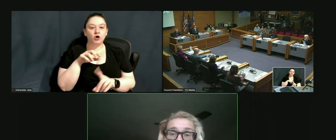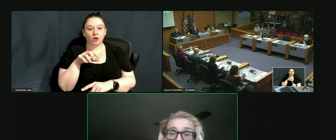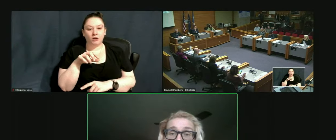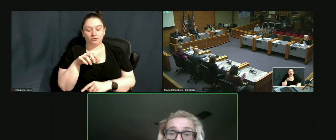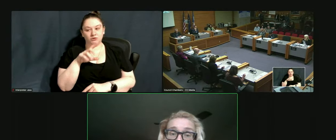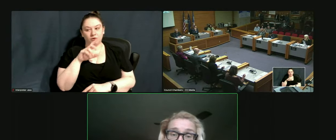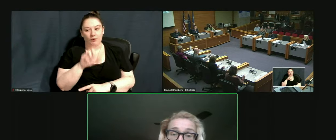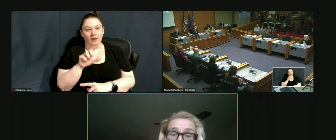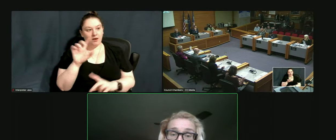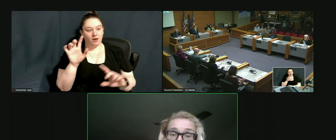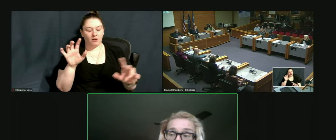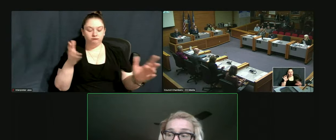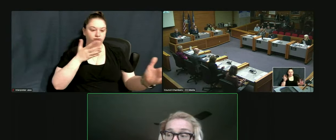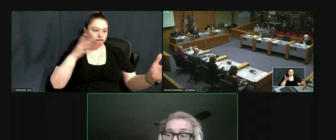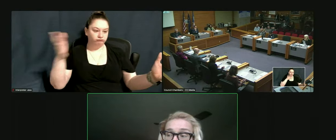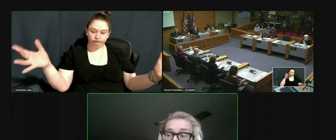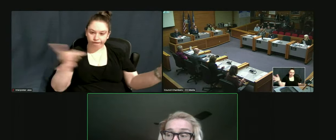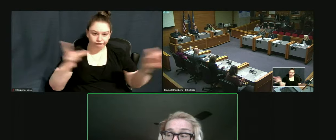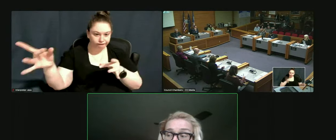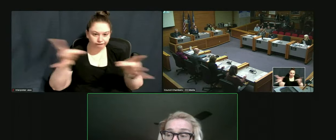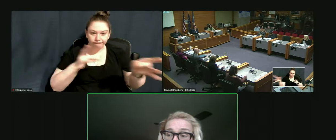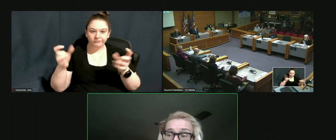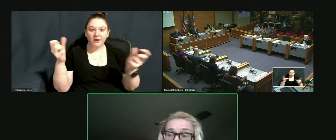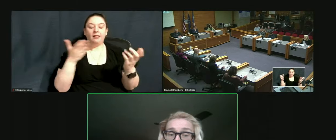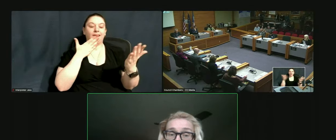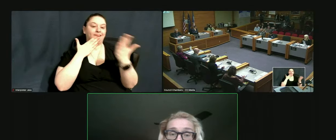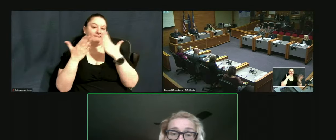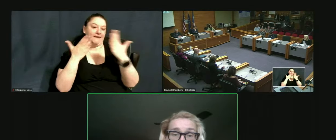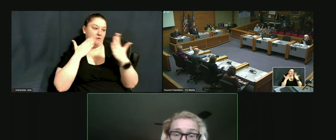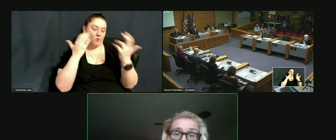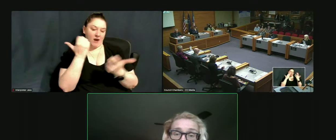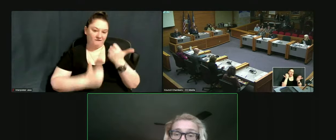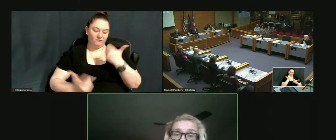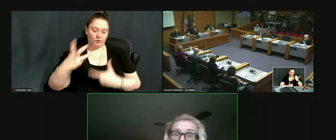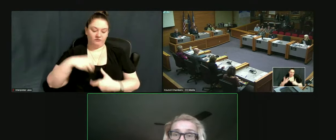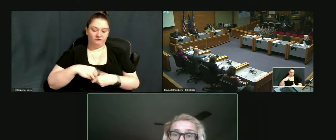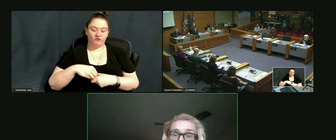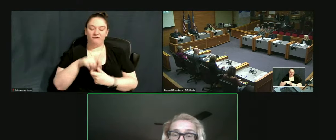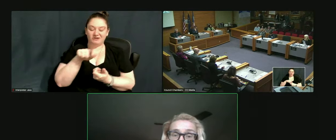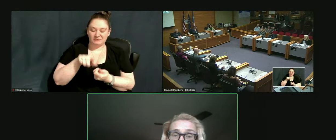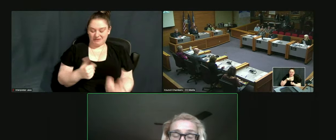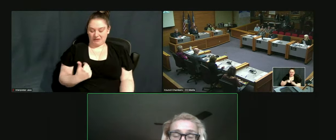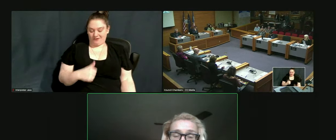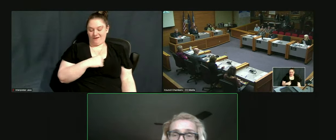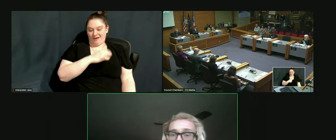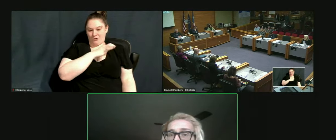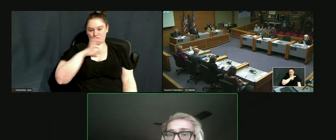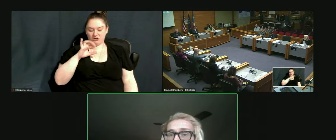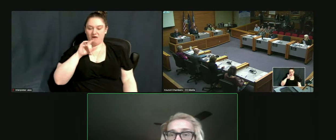kudos to everyone who was involved in that, particularly our staff who worked really hard to make this happen.